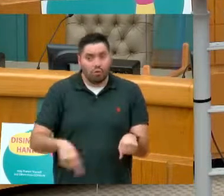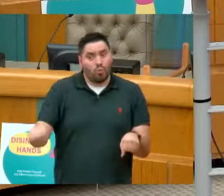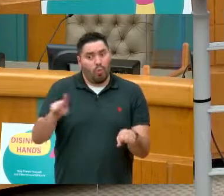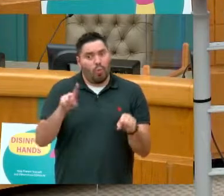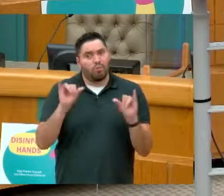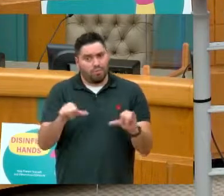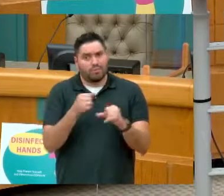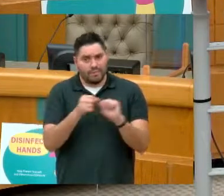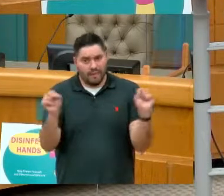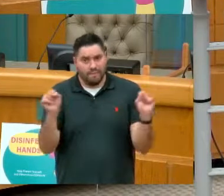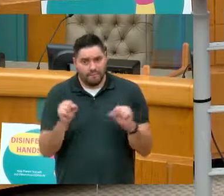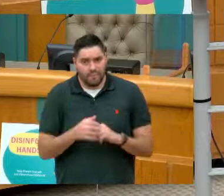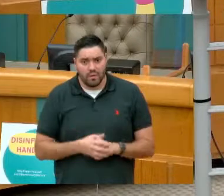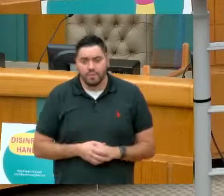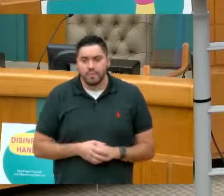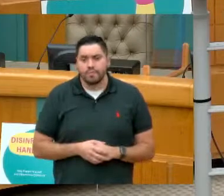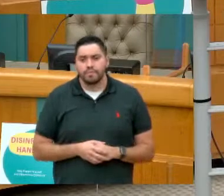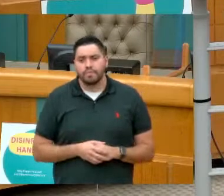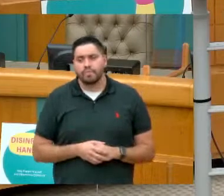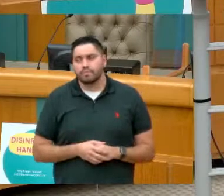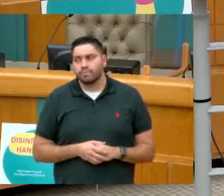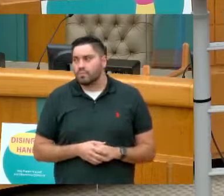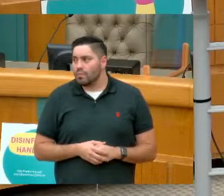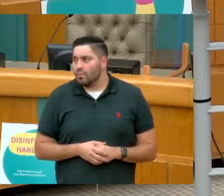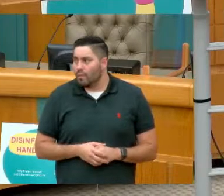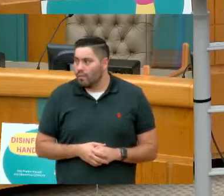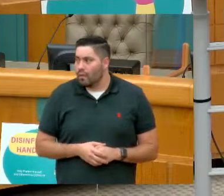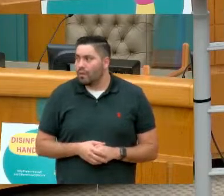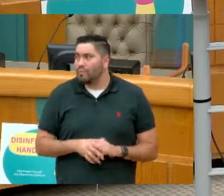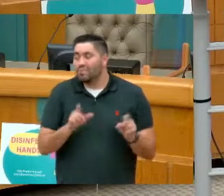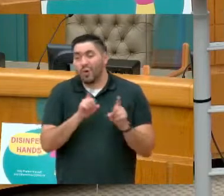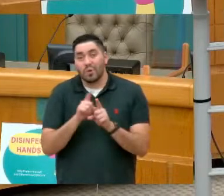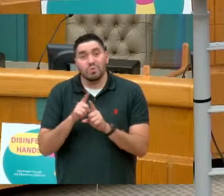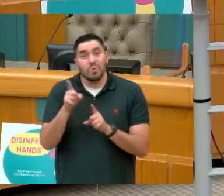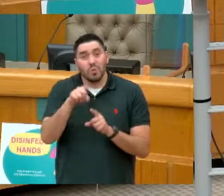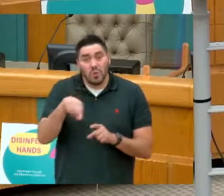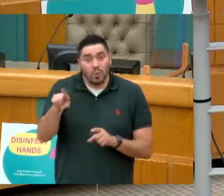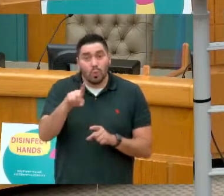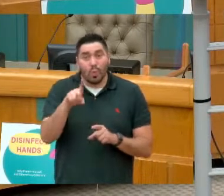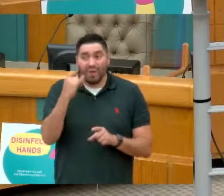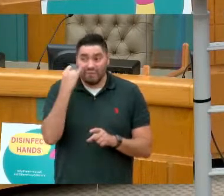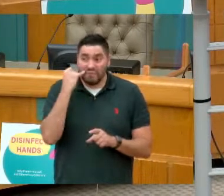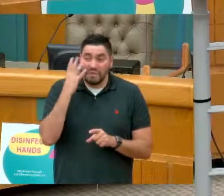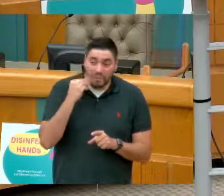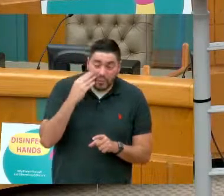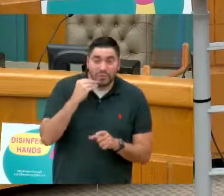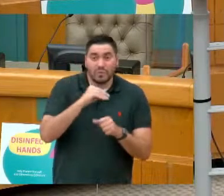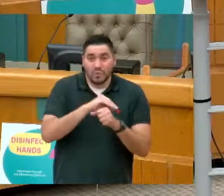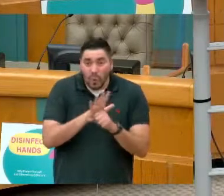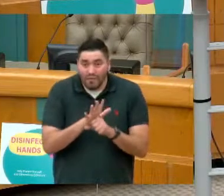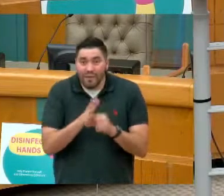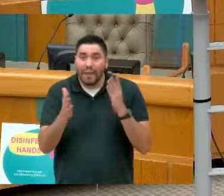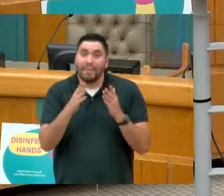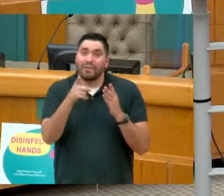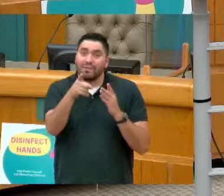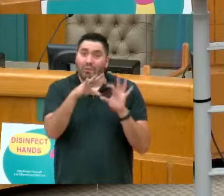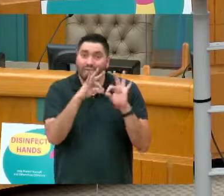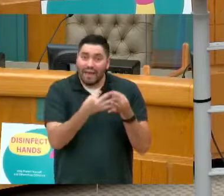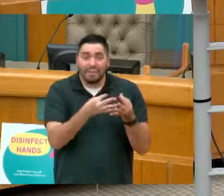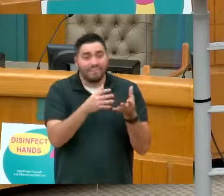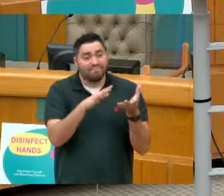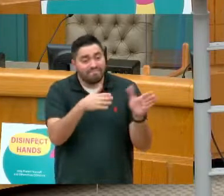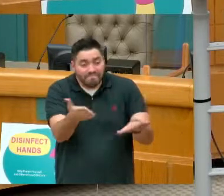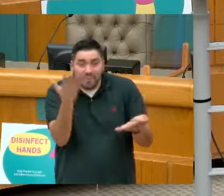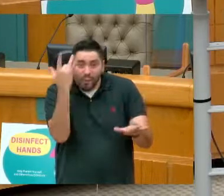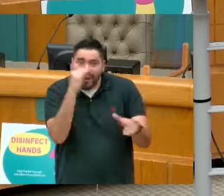turnout. We appreciate everyone, all the voters who have come out, who have voted, and who have practiced social distancing, and who